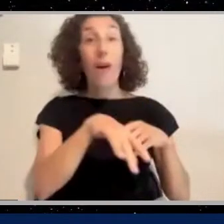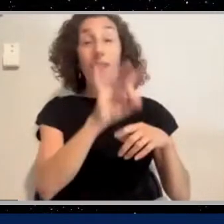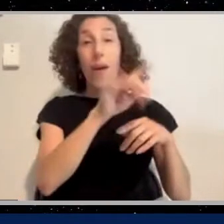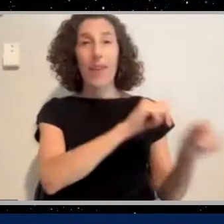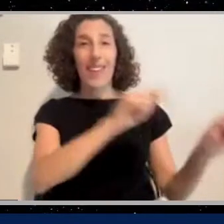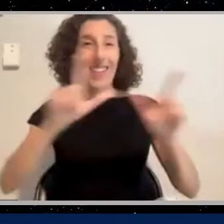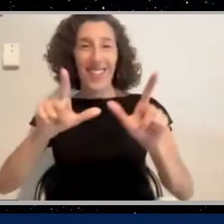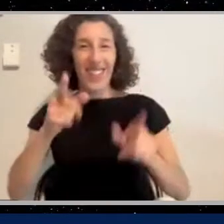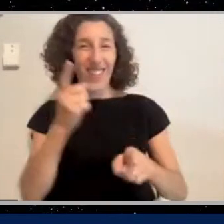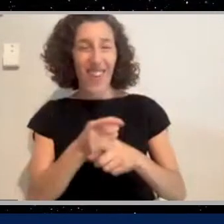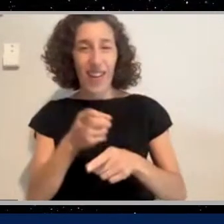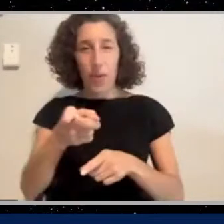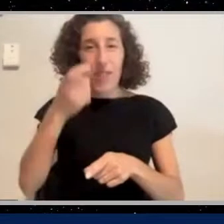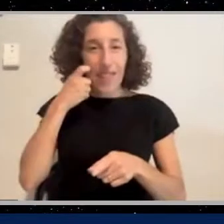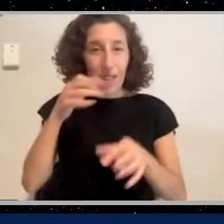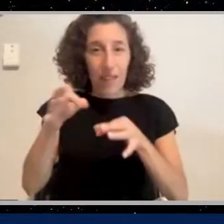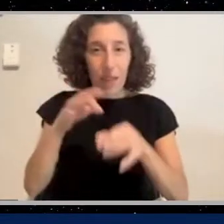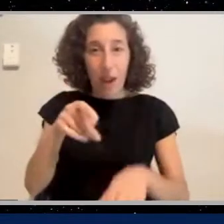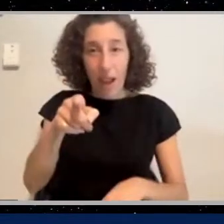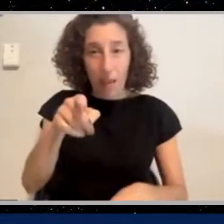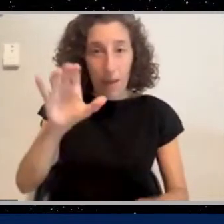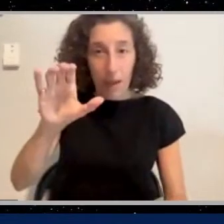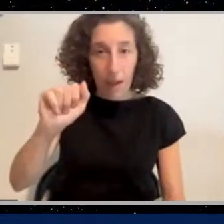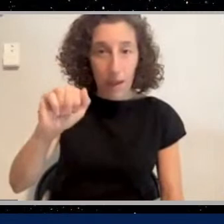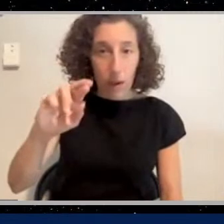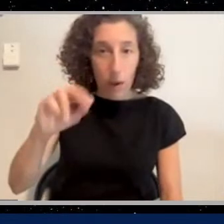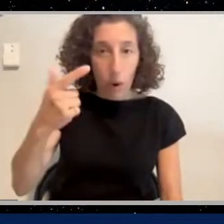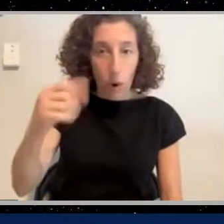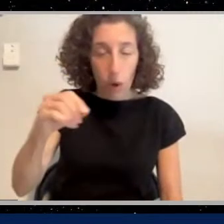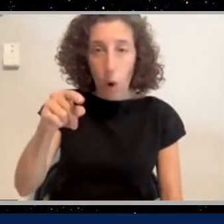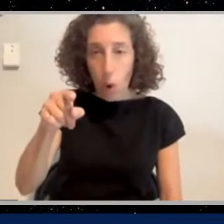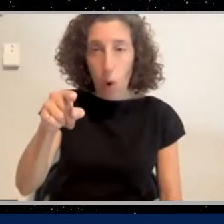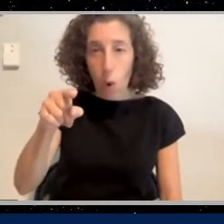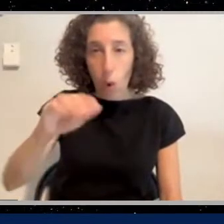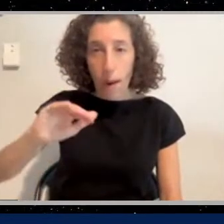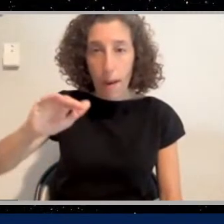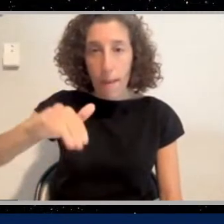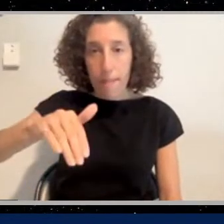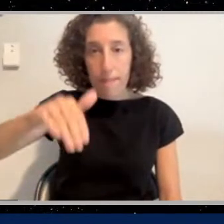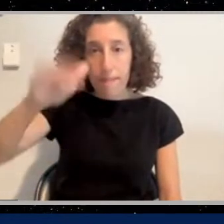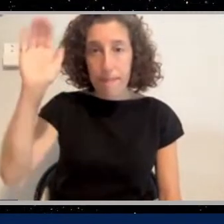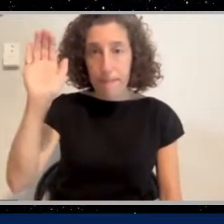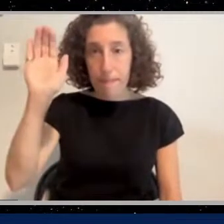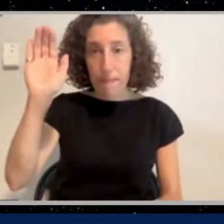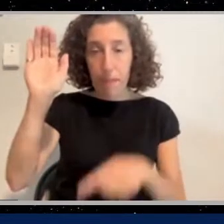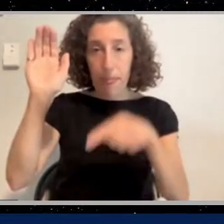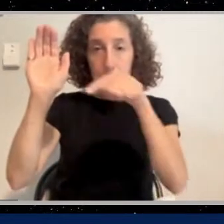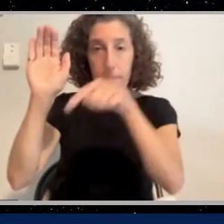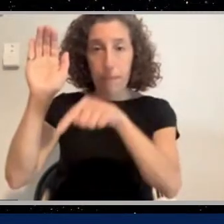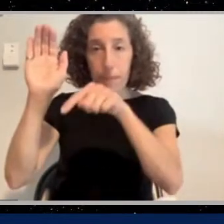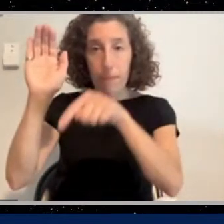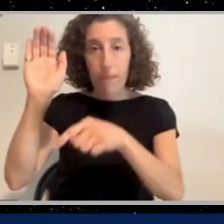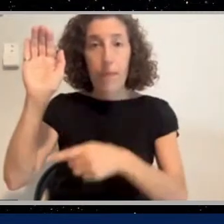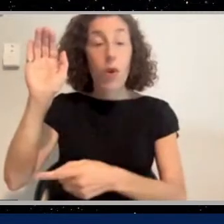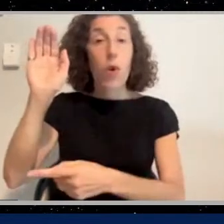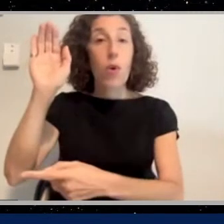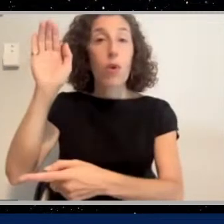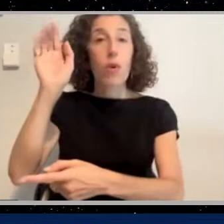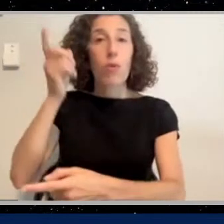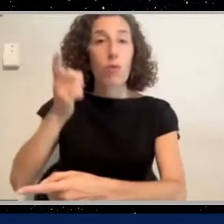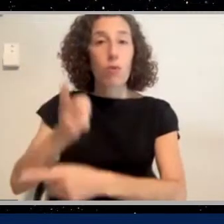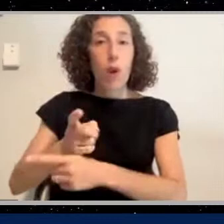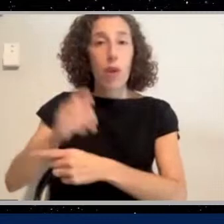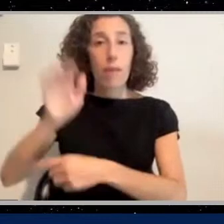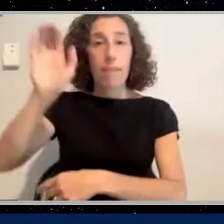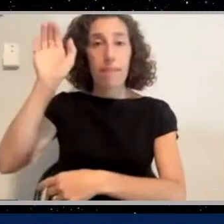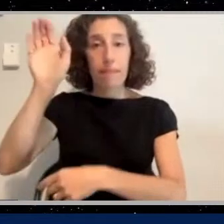they go up like a hatch in the back of it or something, right? Correct. Right under the tail there's a staircase that folds out. And most people walk up